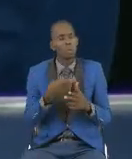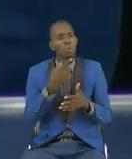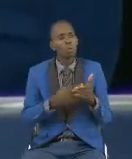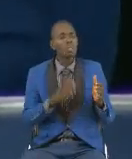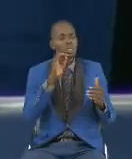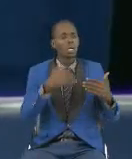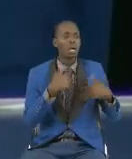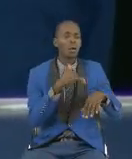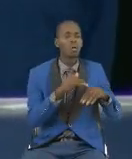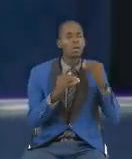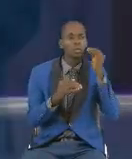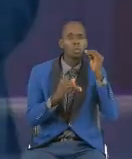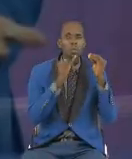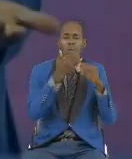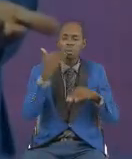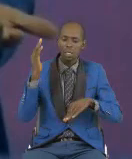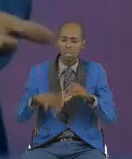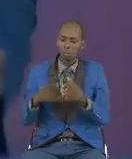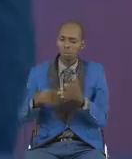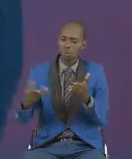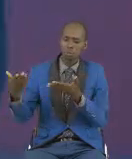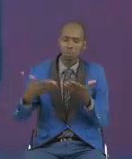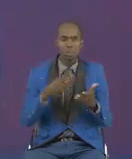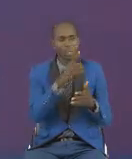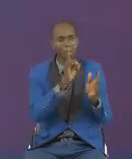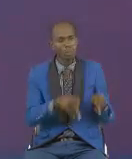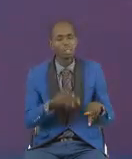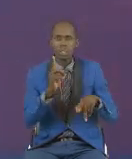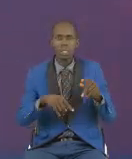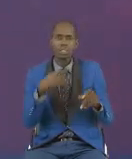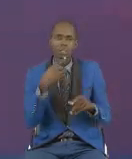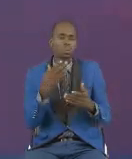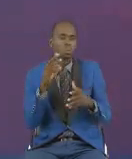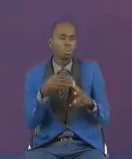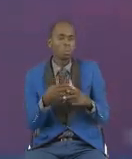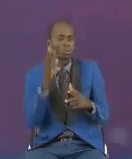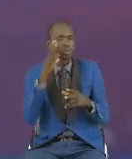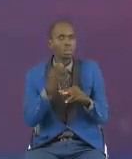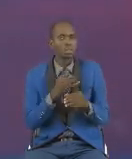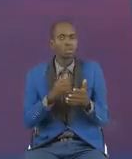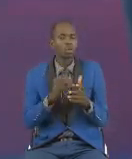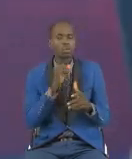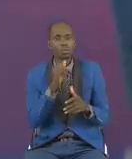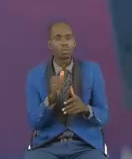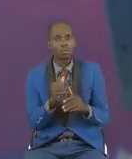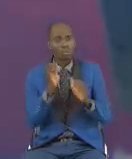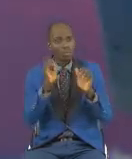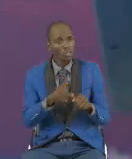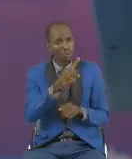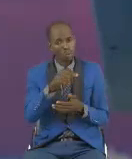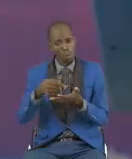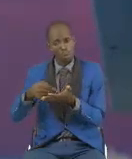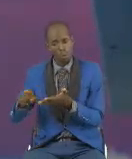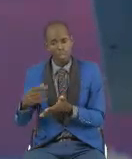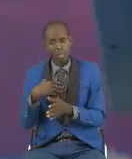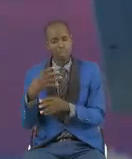the one you're promoting. He can't tell whether he'll take it or not. Can you pay the price and get this commodity? I